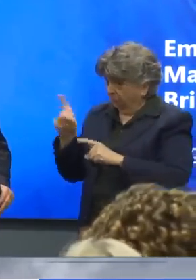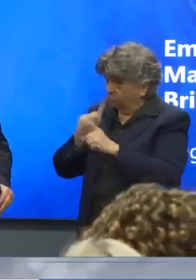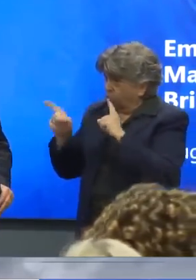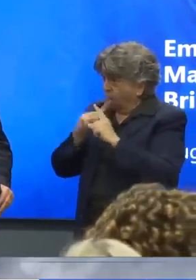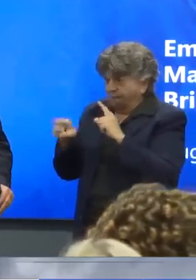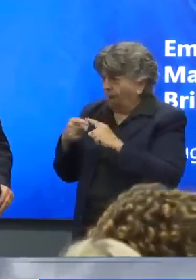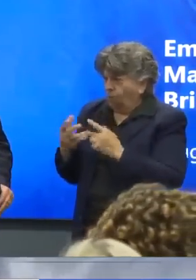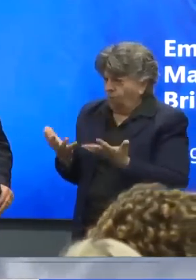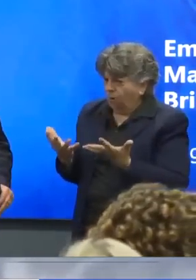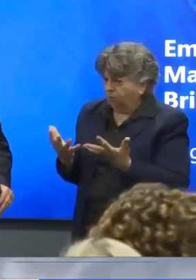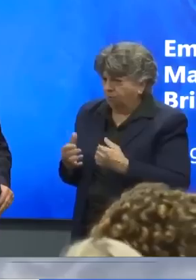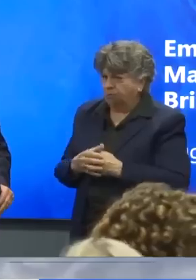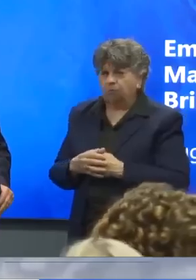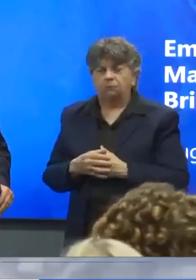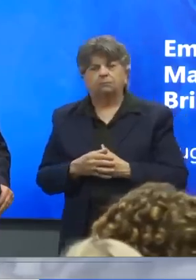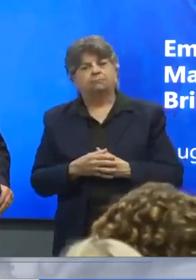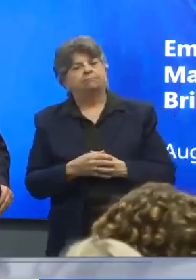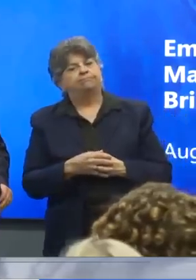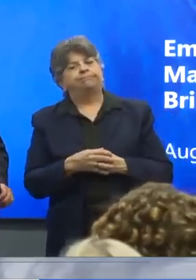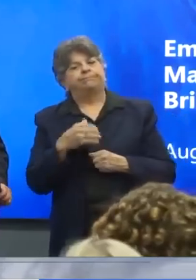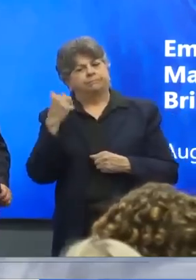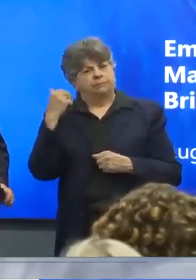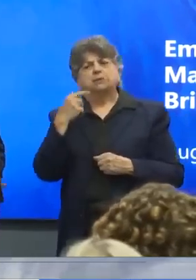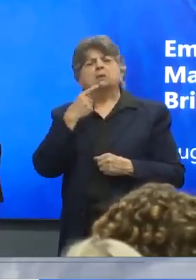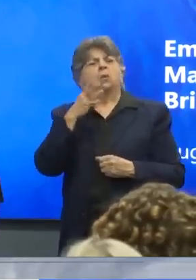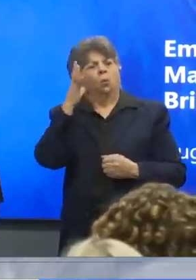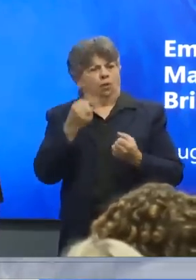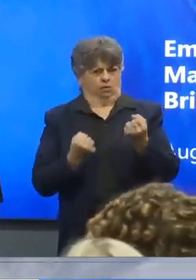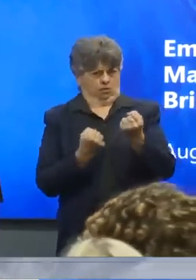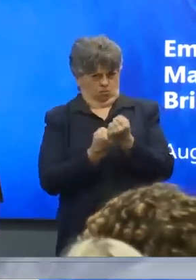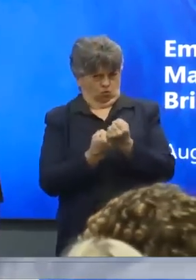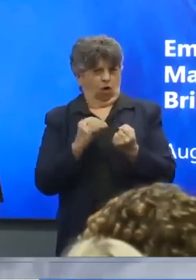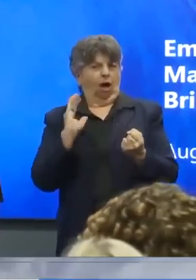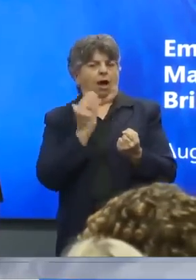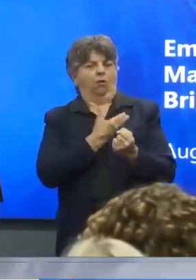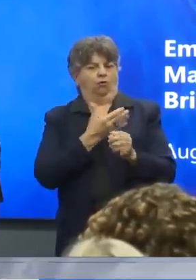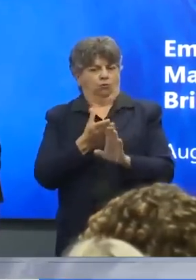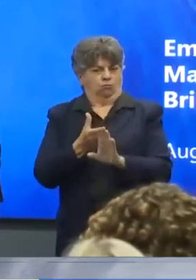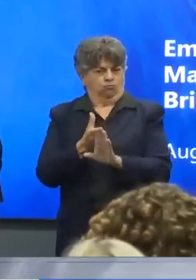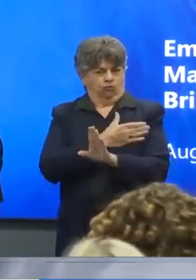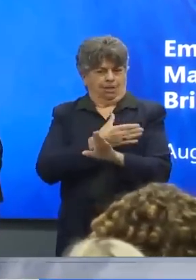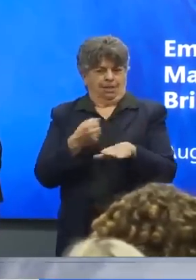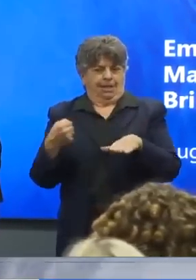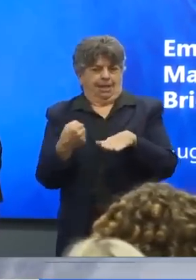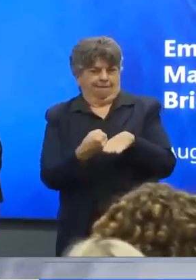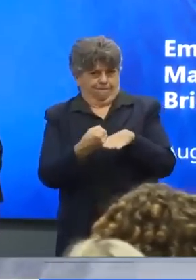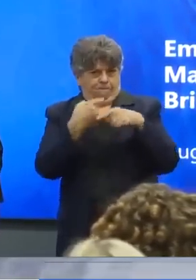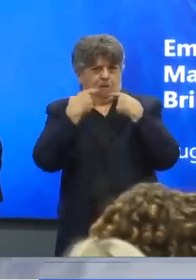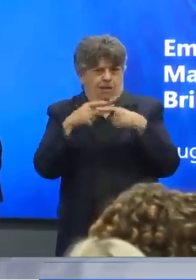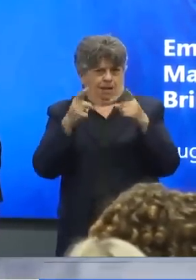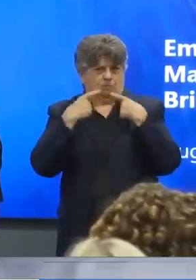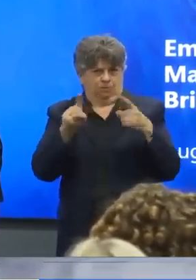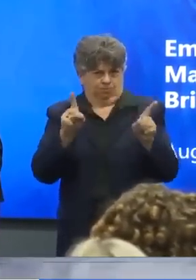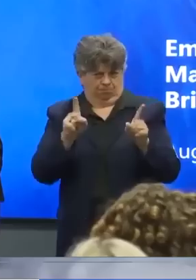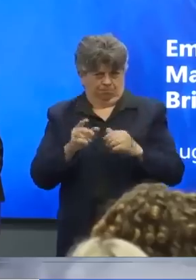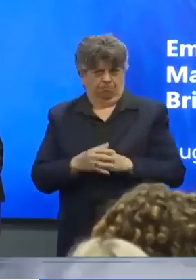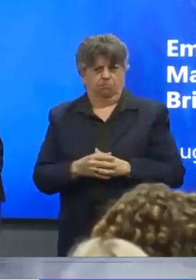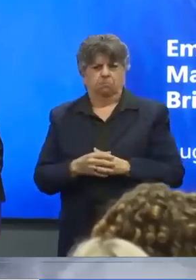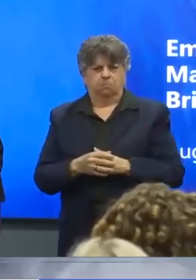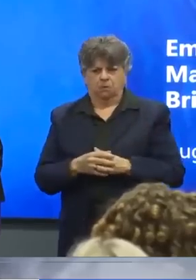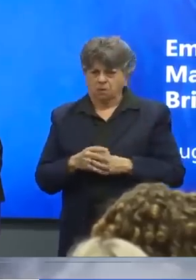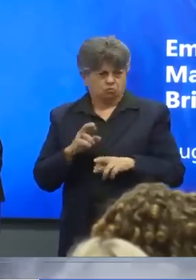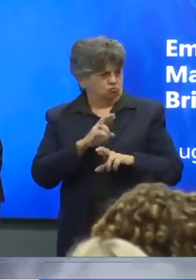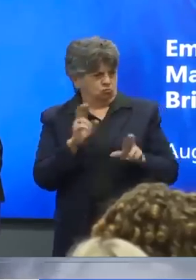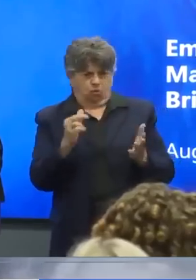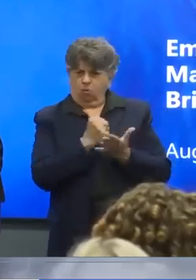about? So he said that they were supporting our pre-landfall declaration and they stand by ready to assist with anything that